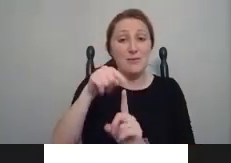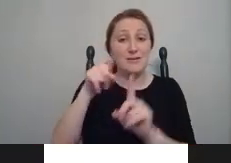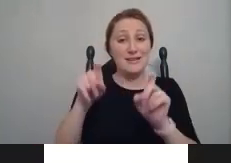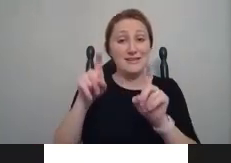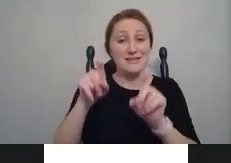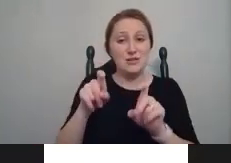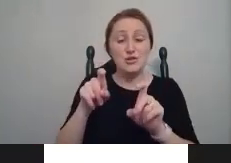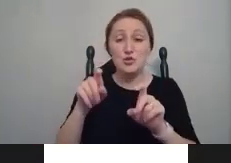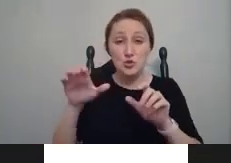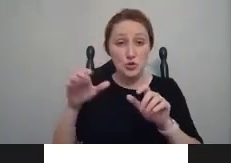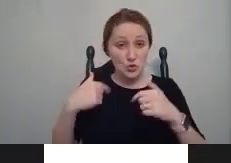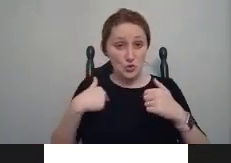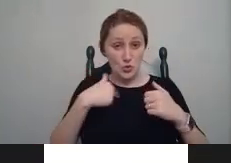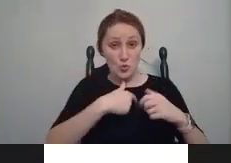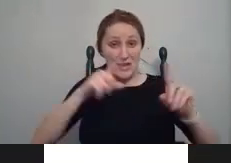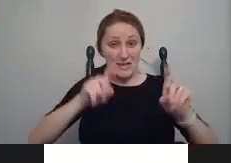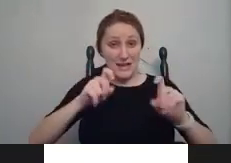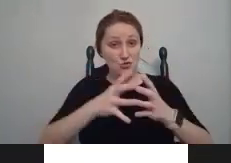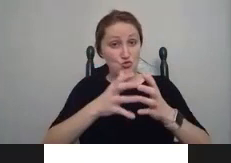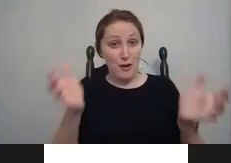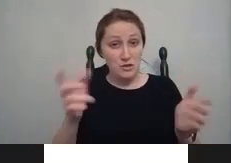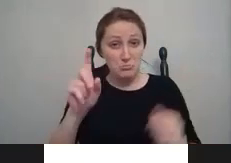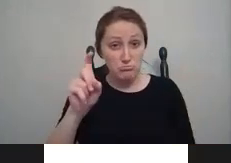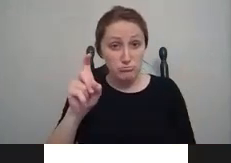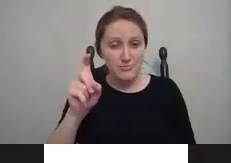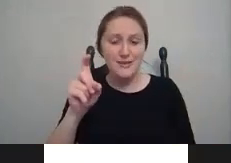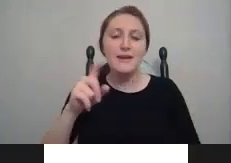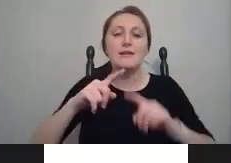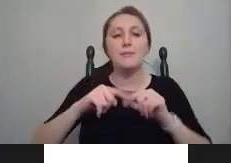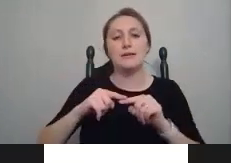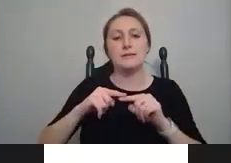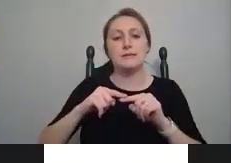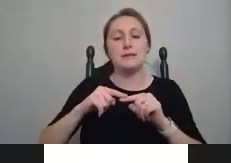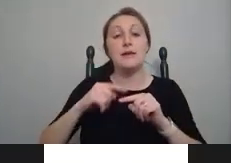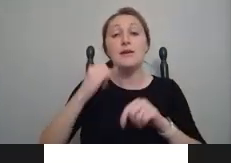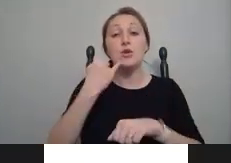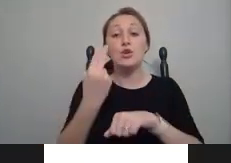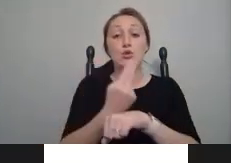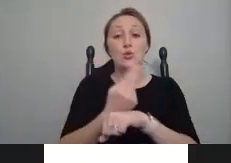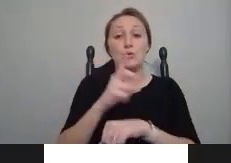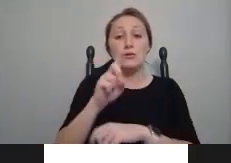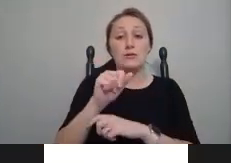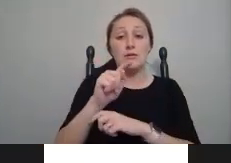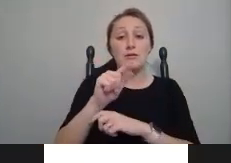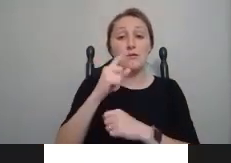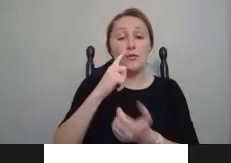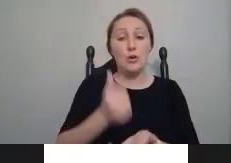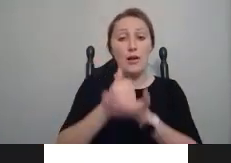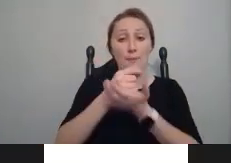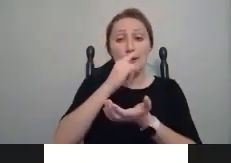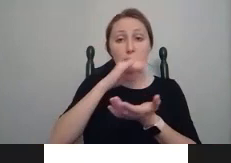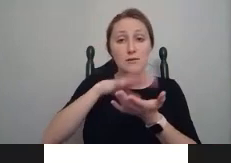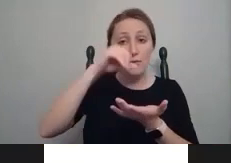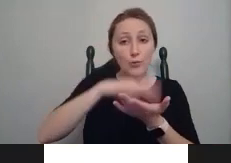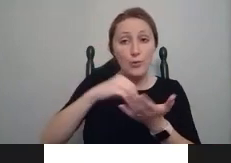we test too much? The answer is, it depends. If you use the data to help kids learn more and